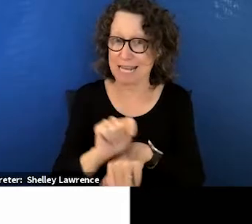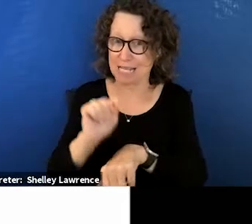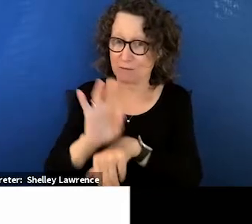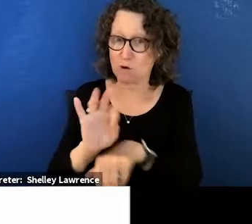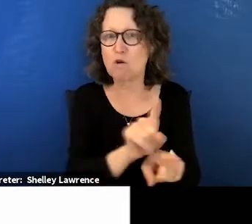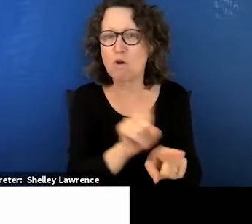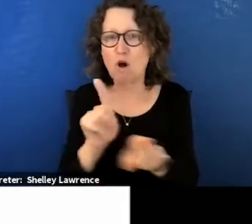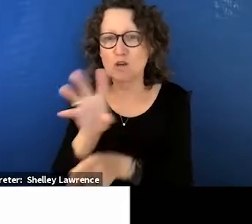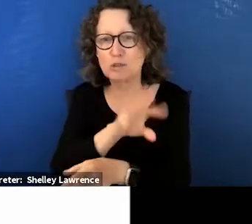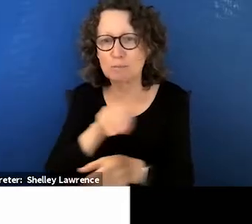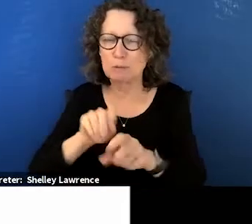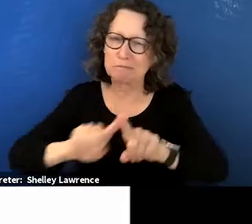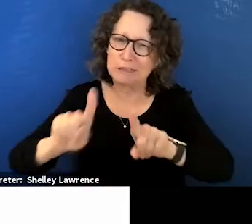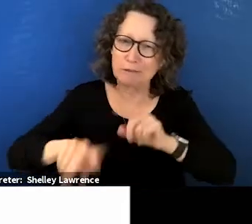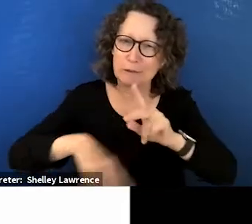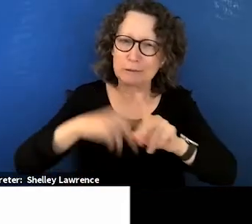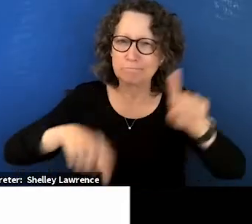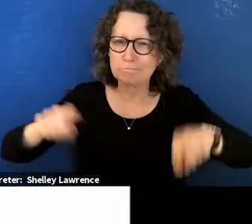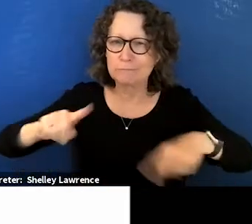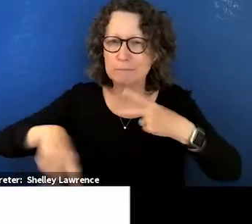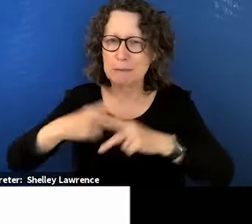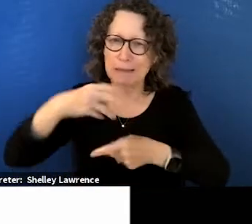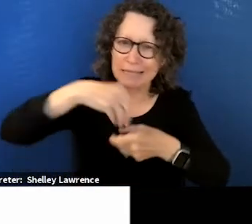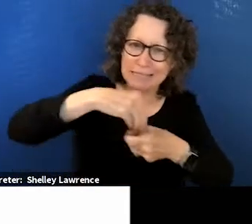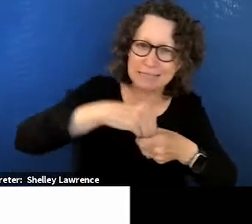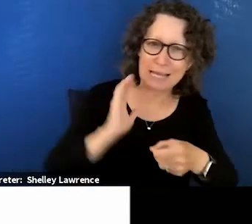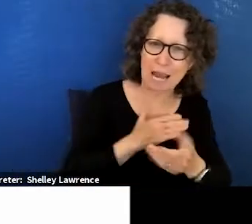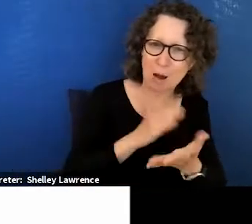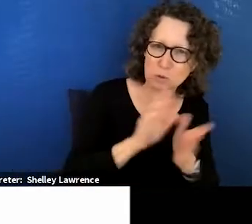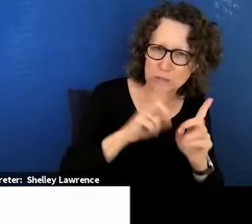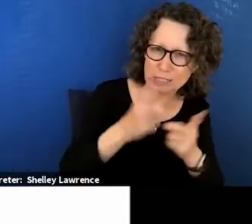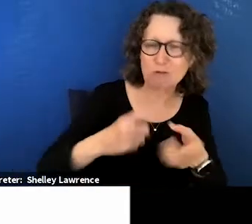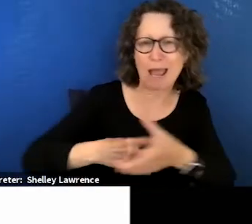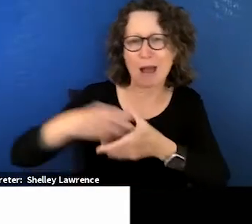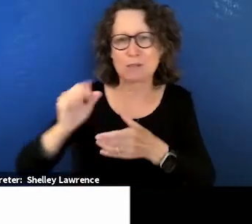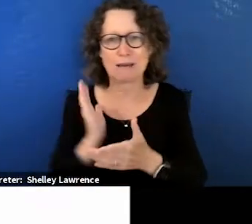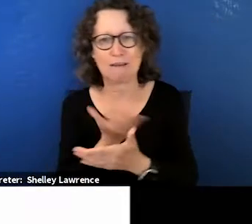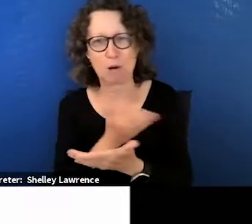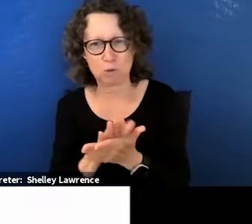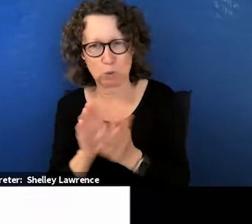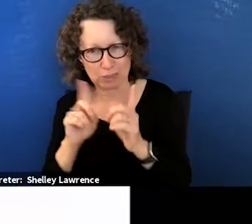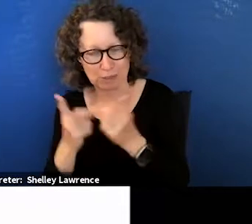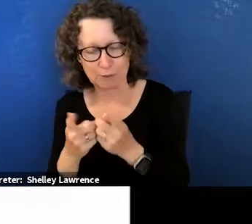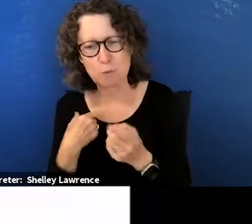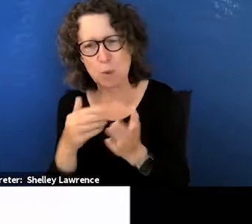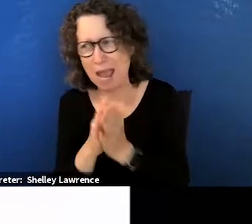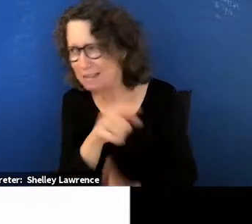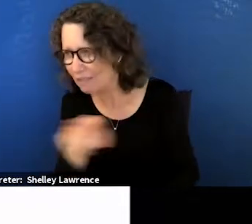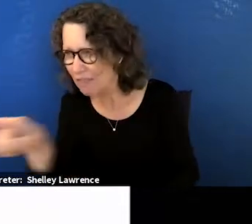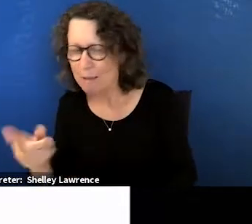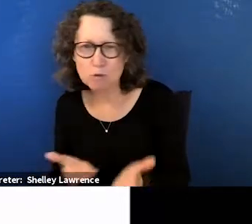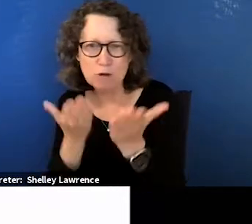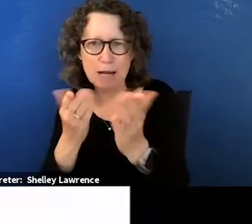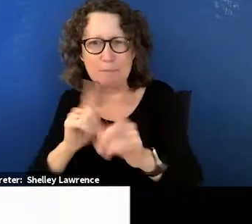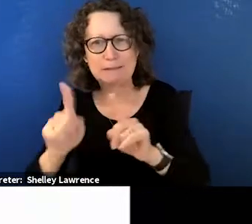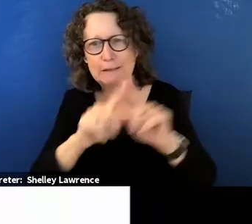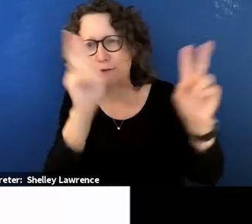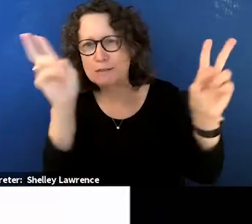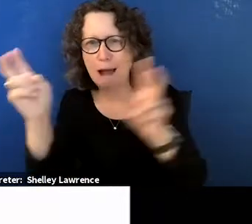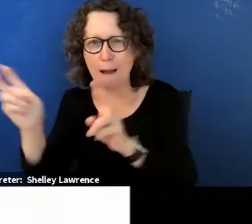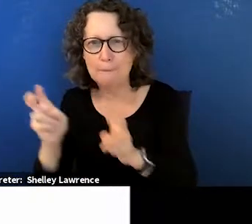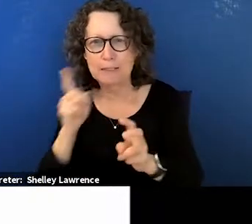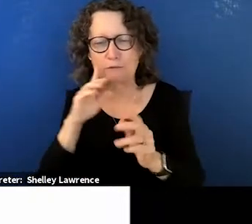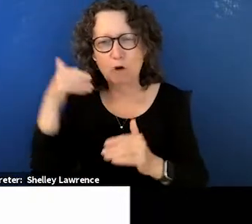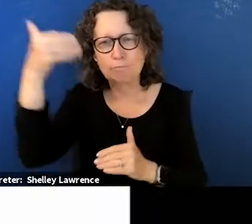also comprised of a variety of people from both inside our district and outside our district. We asked them to recommend future topics for our